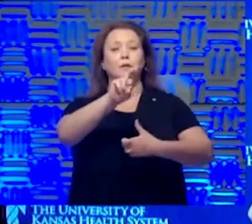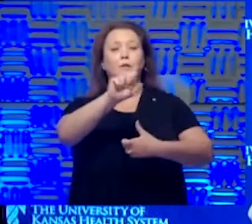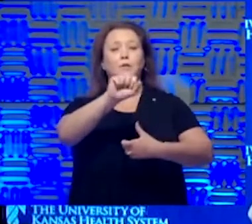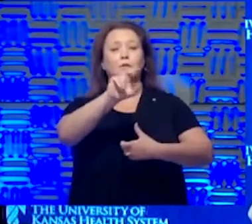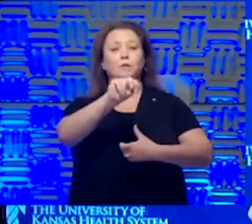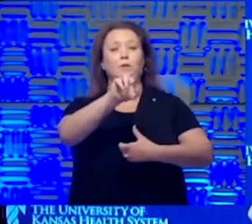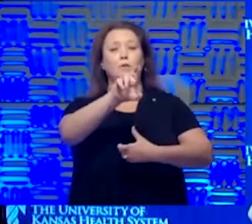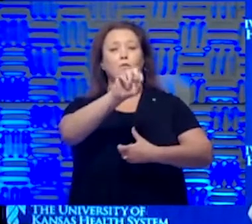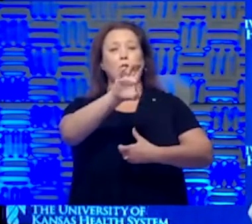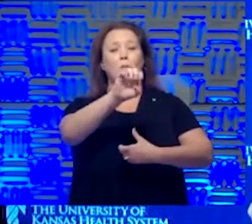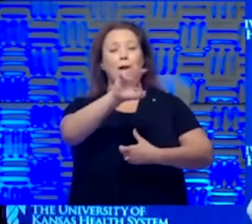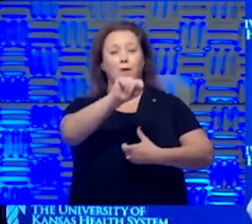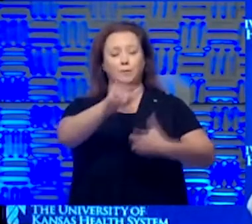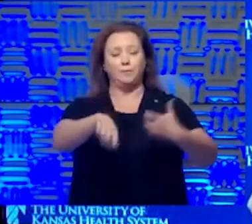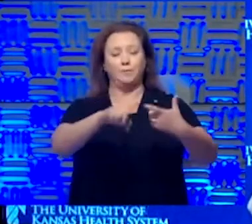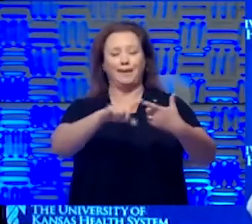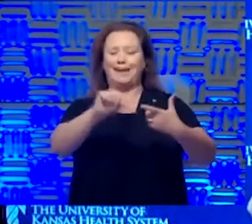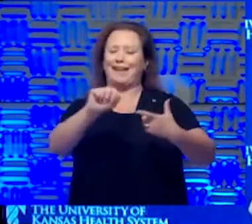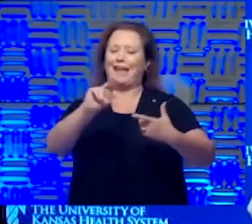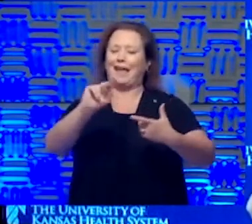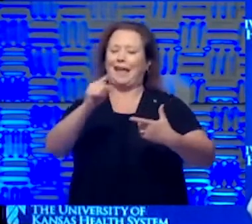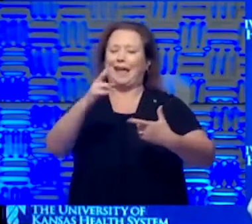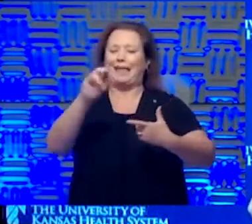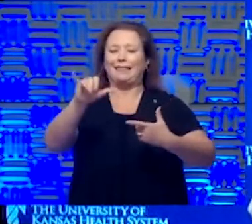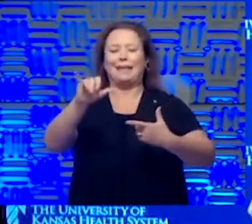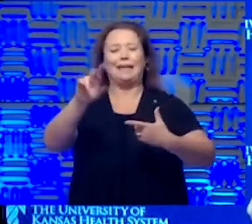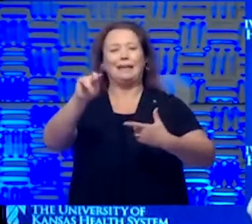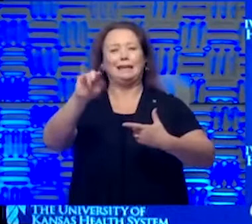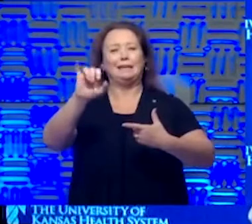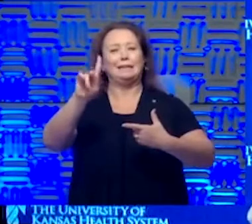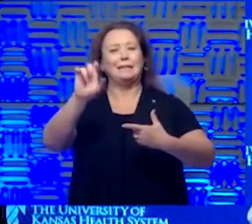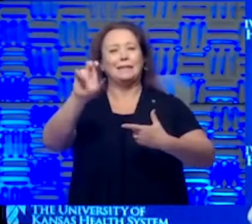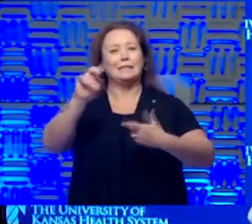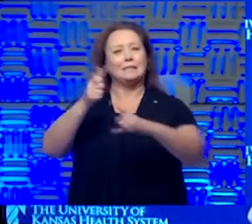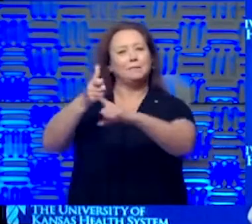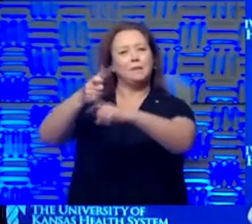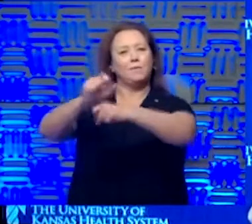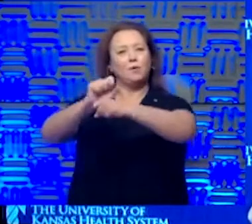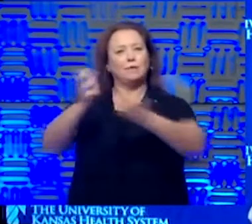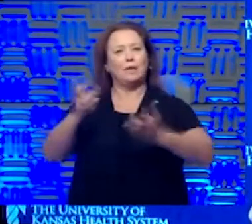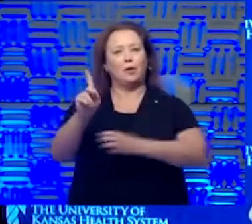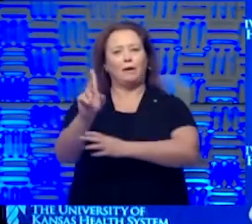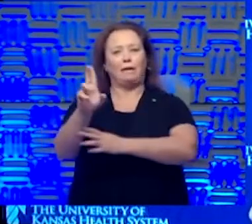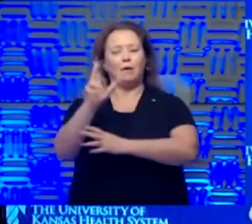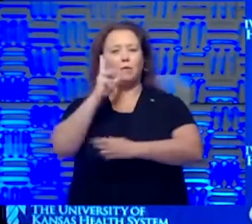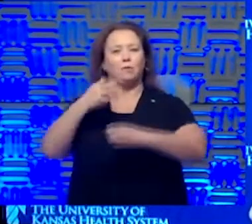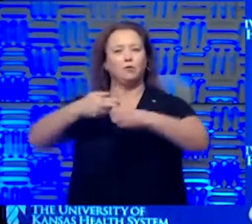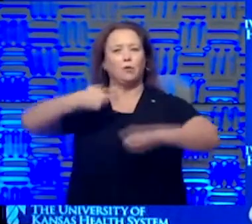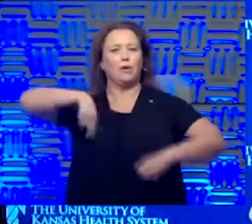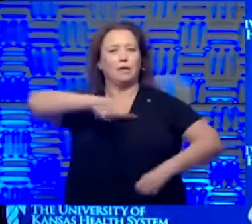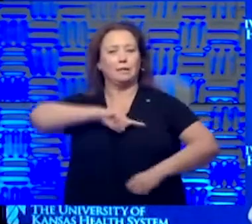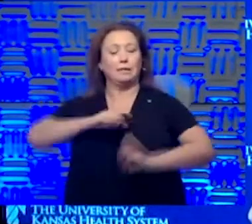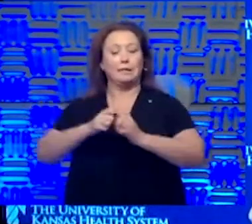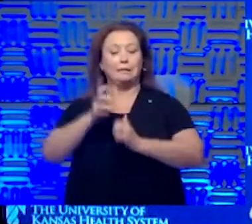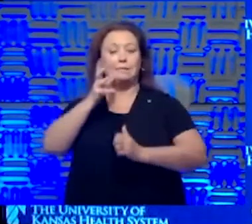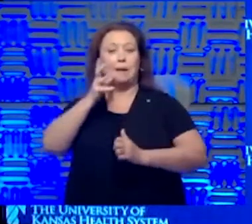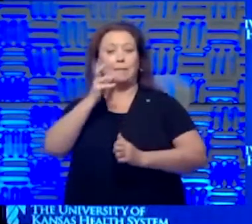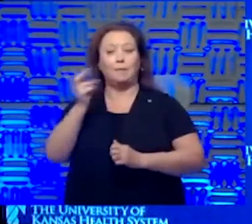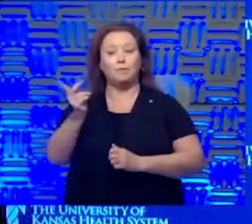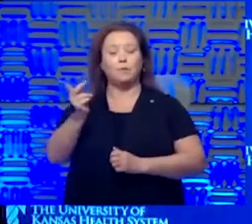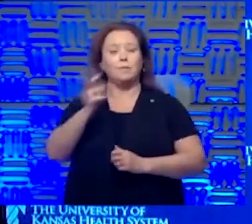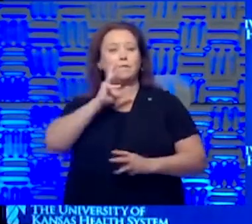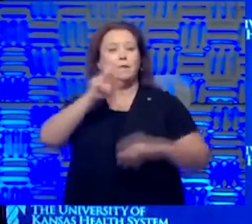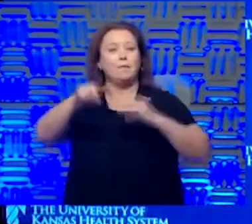then Anthony Nickens, a person who works here at KU, is going to be on our program along with his mom to talk about